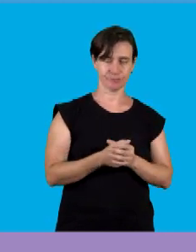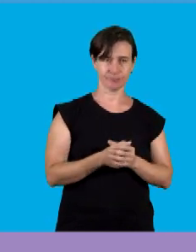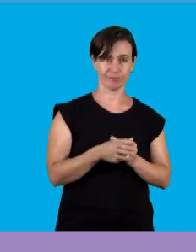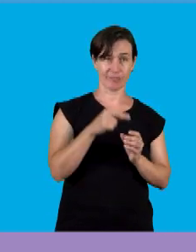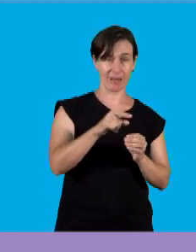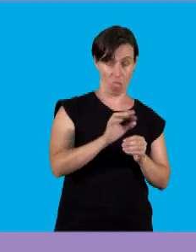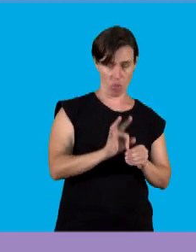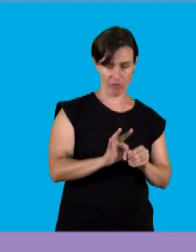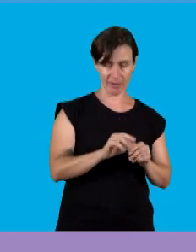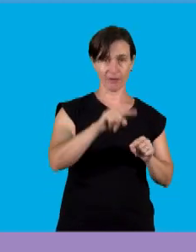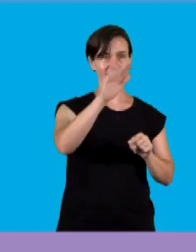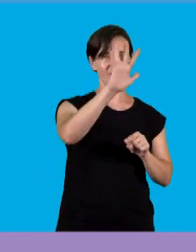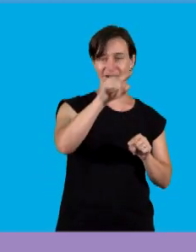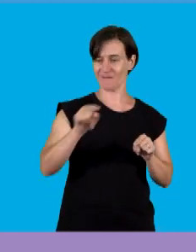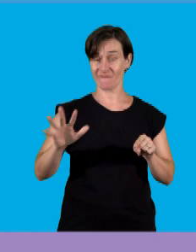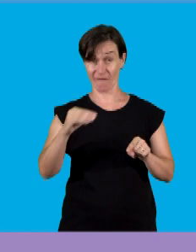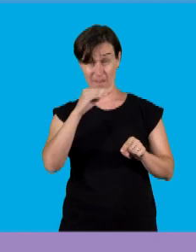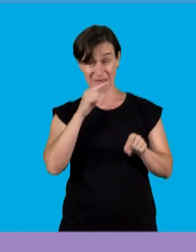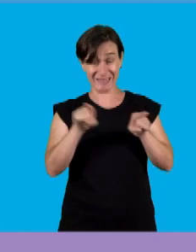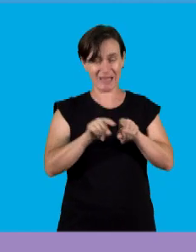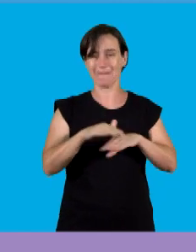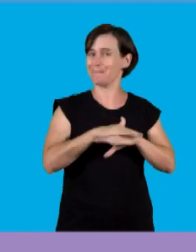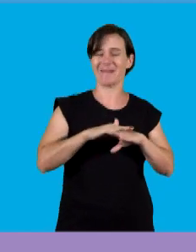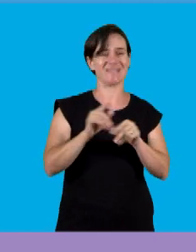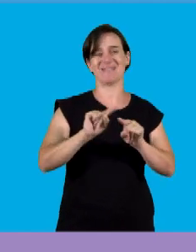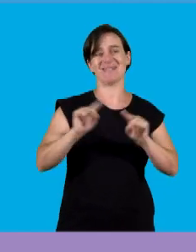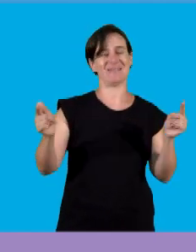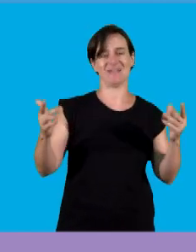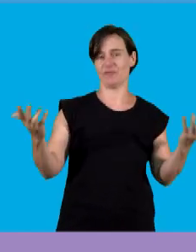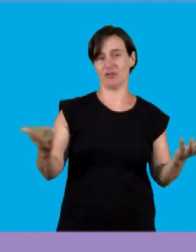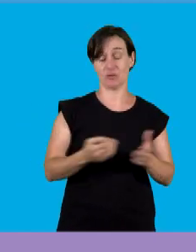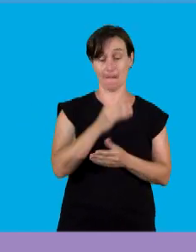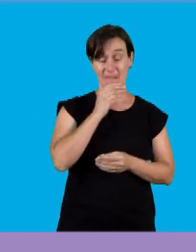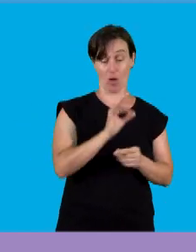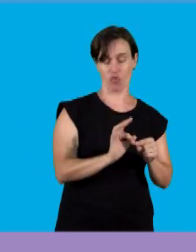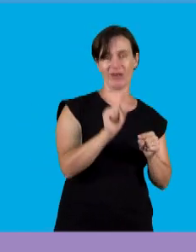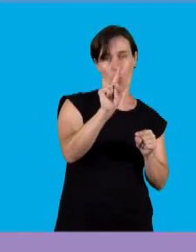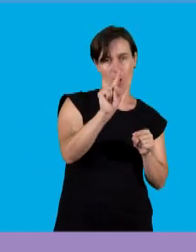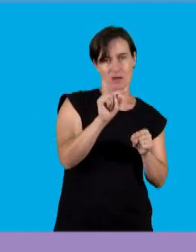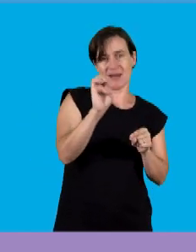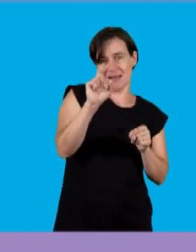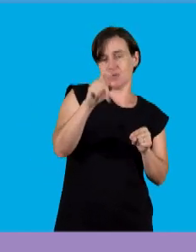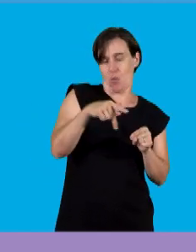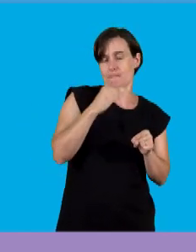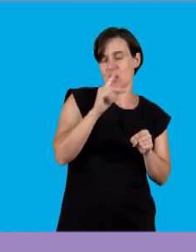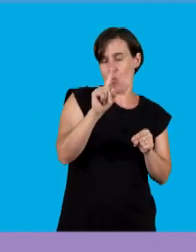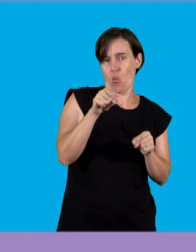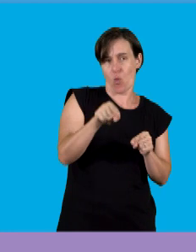another base that is the same as it. Well, firstly, there is an exponent 1 there, as we can see, but it is in